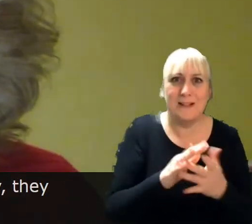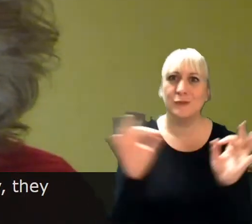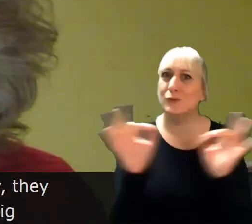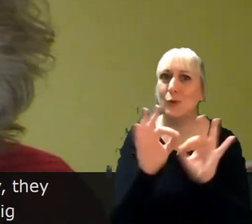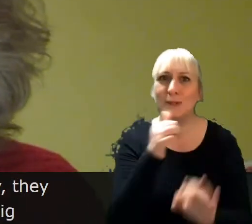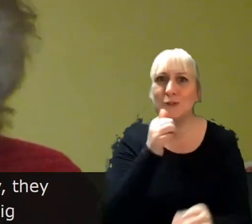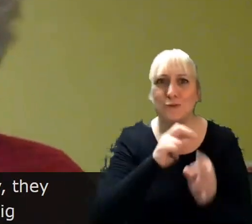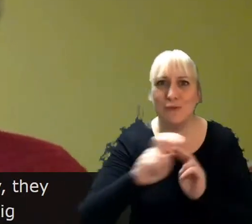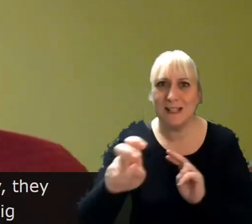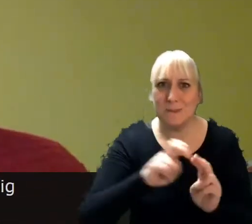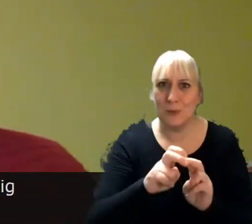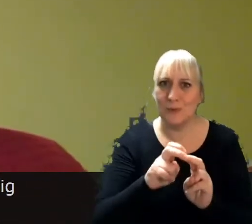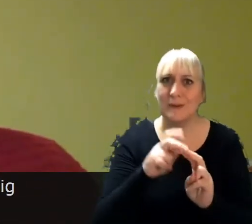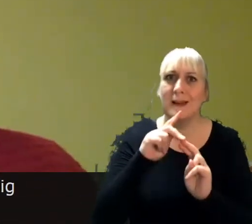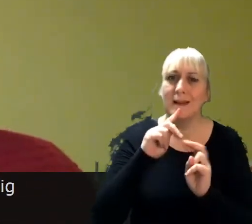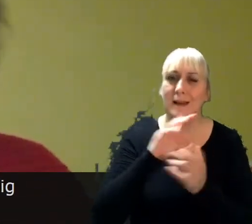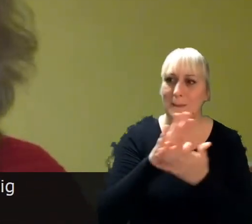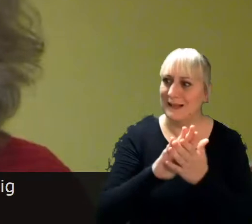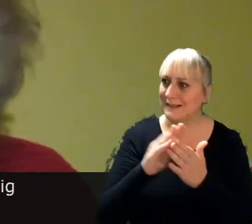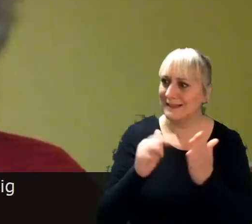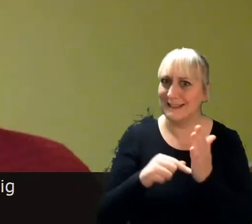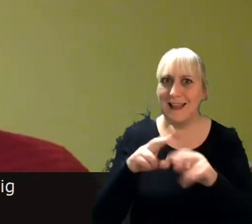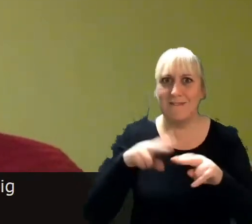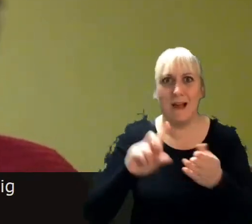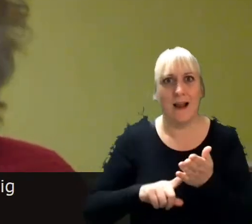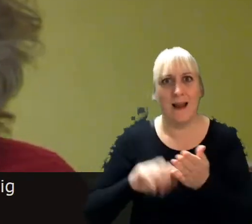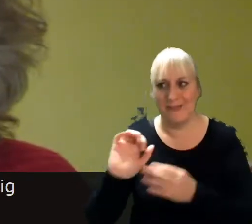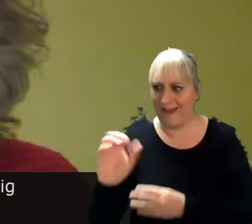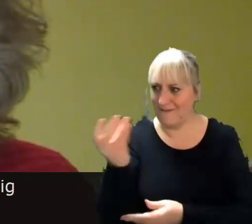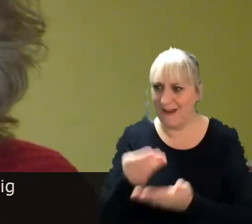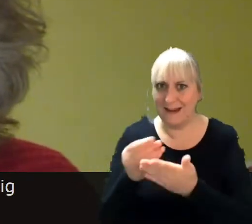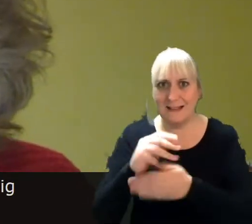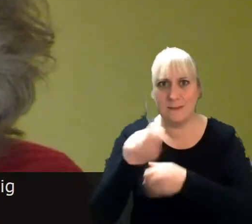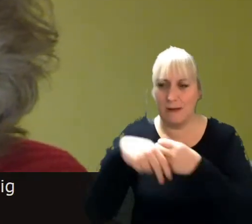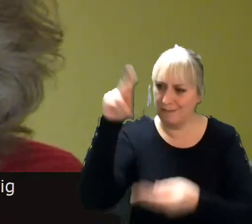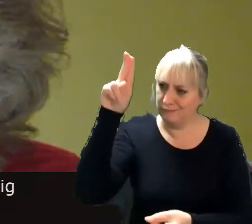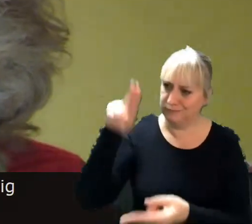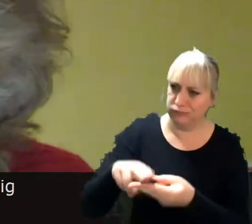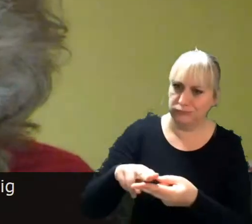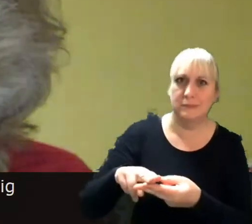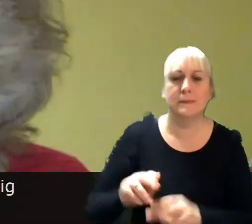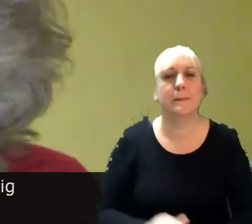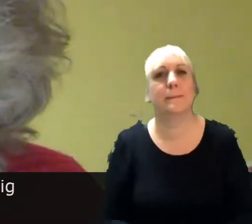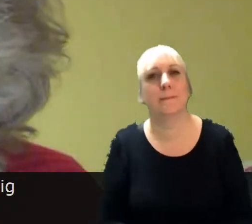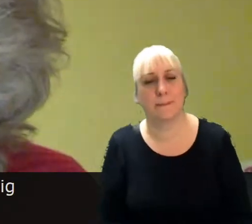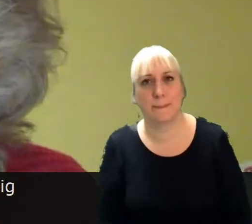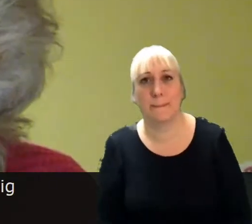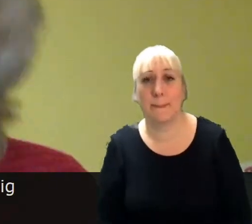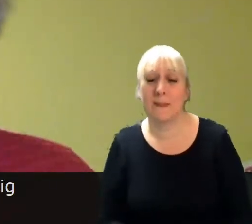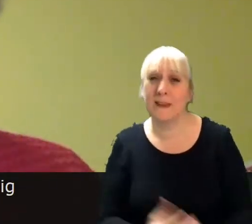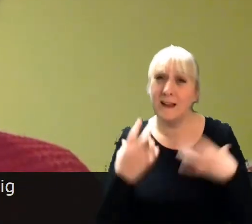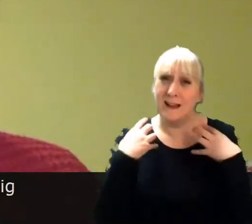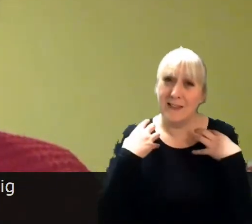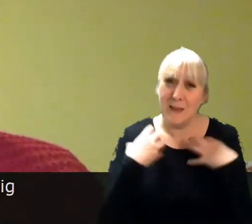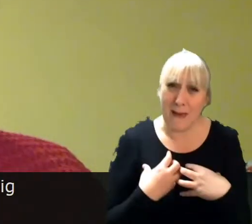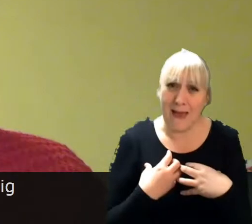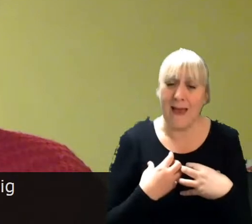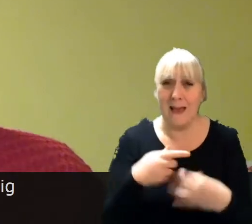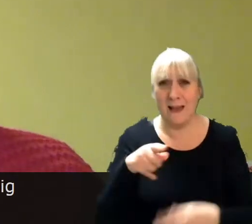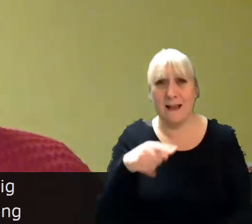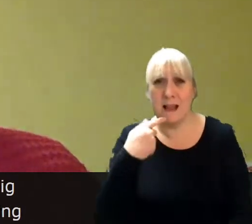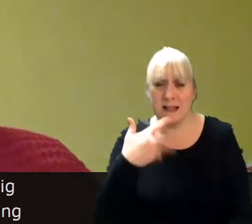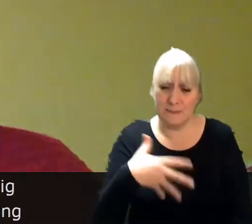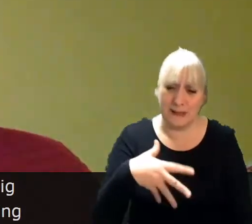TfL's finances. We have a number of, you talk about the Mayor looking at taxes,